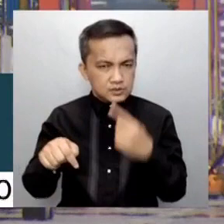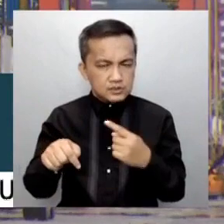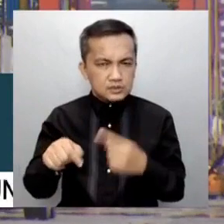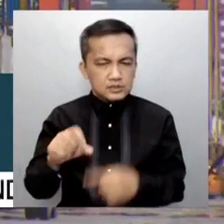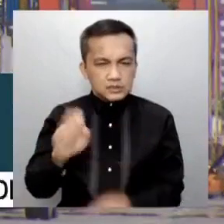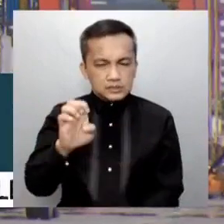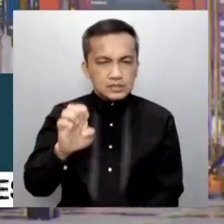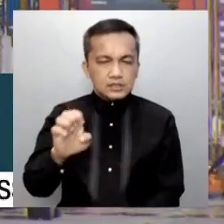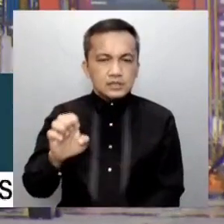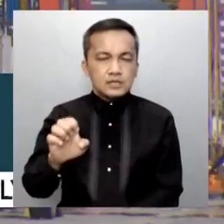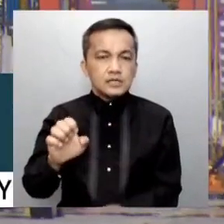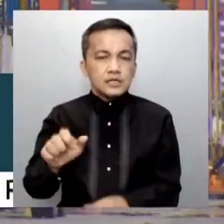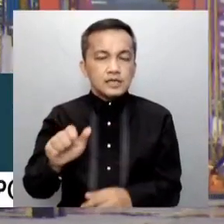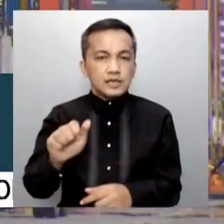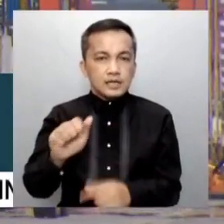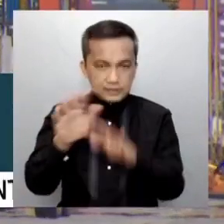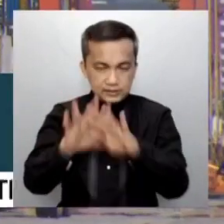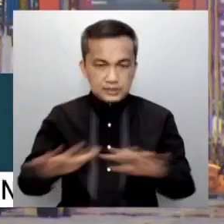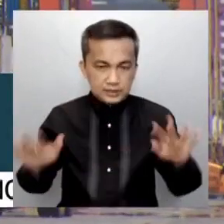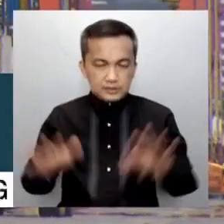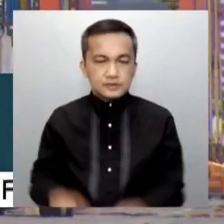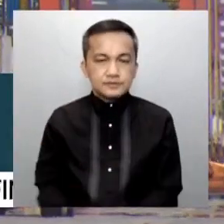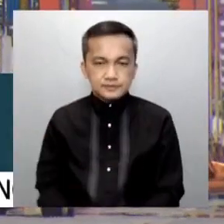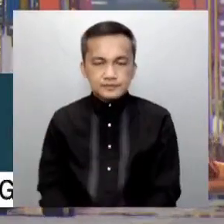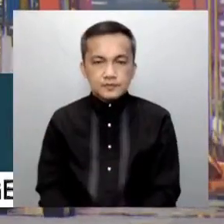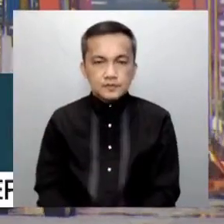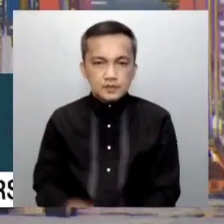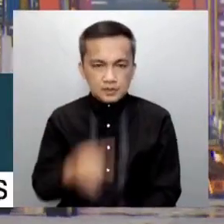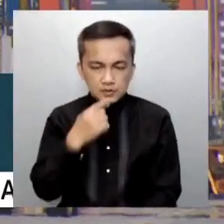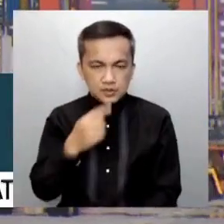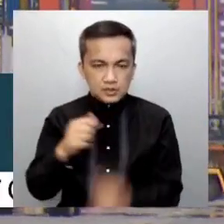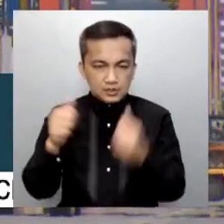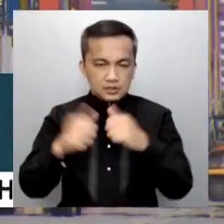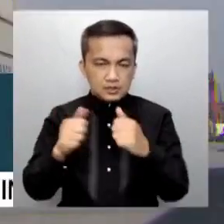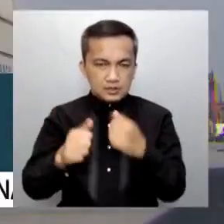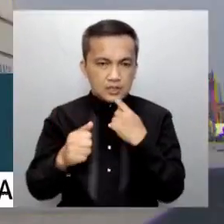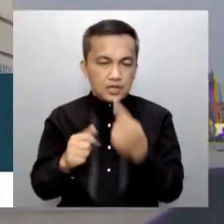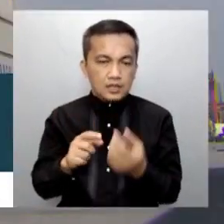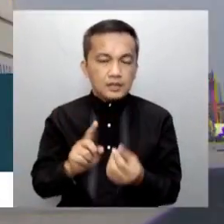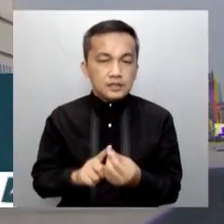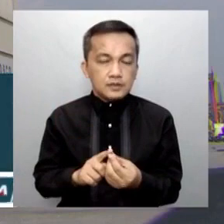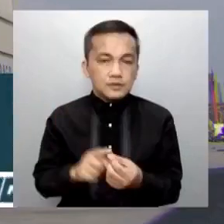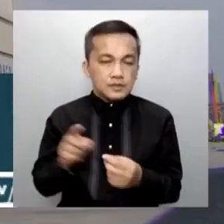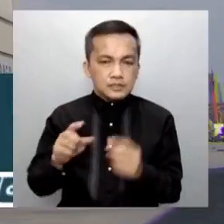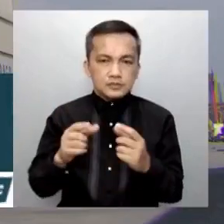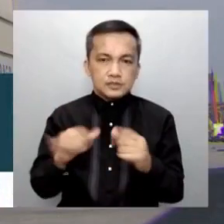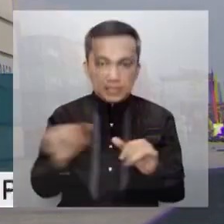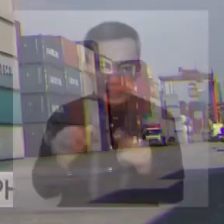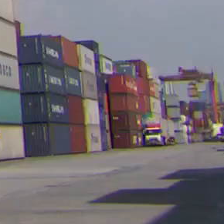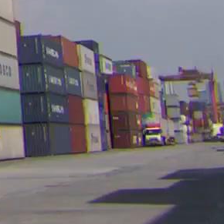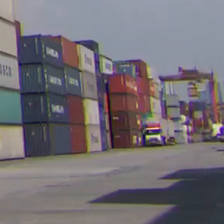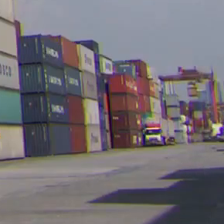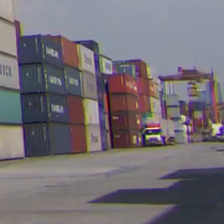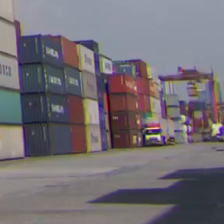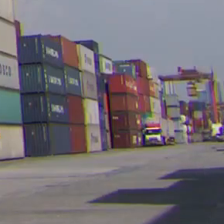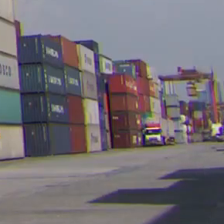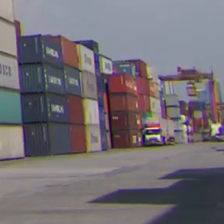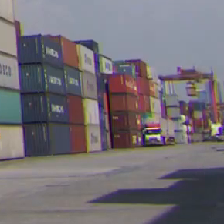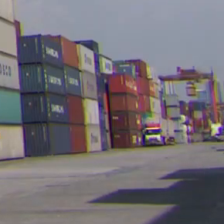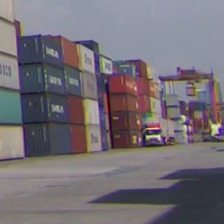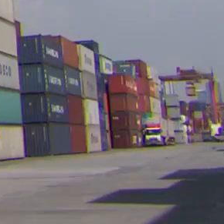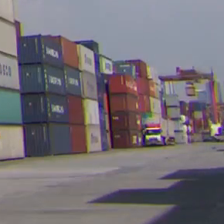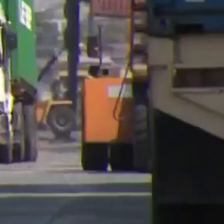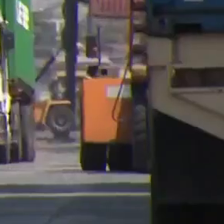Nations, as well as the other free trade agreement countries such as Japan, China, South